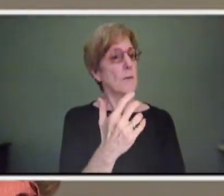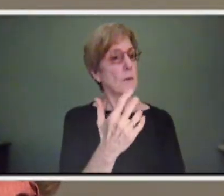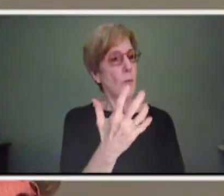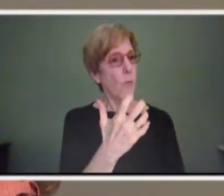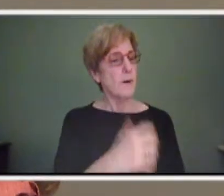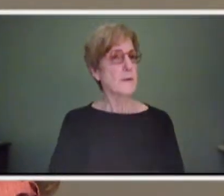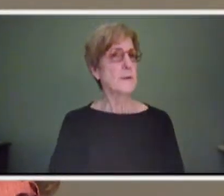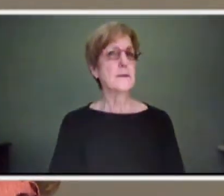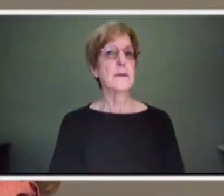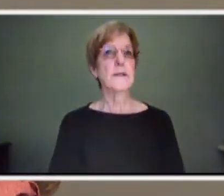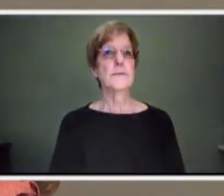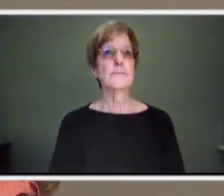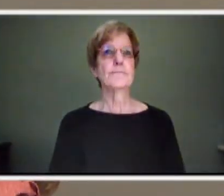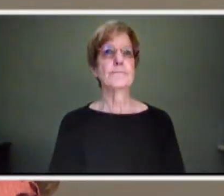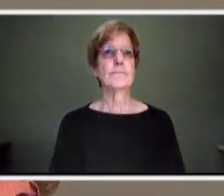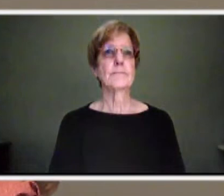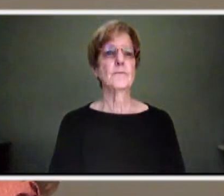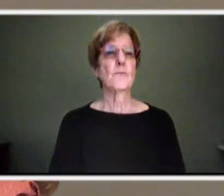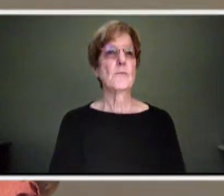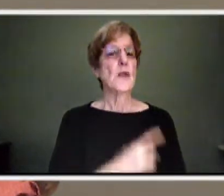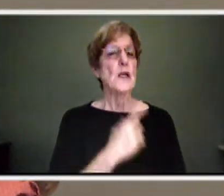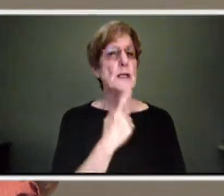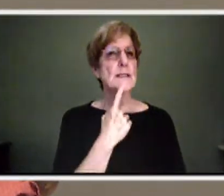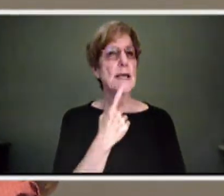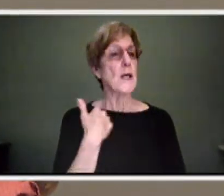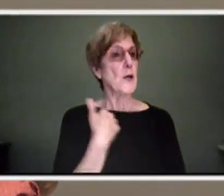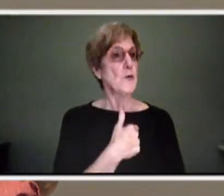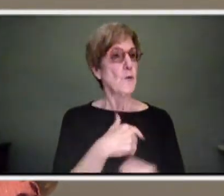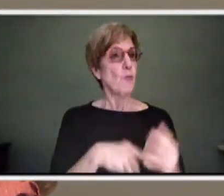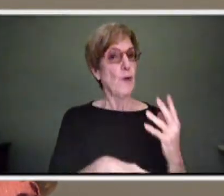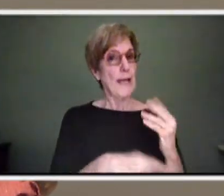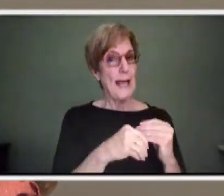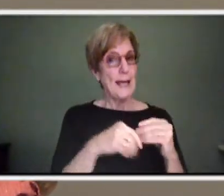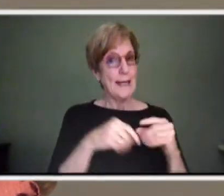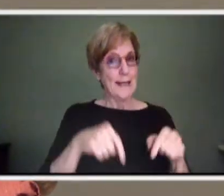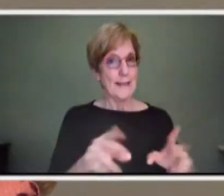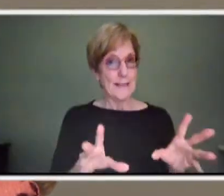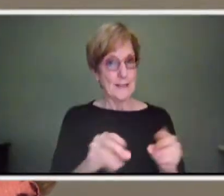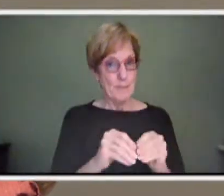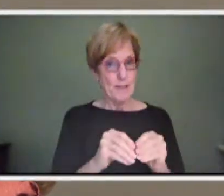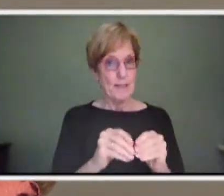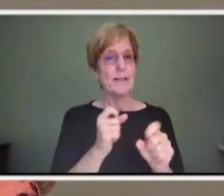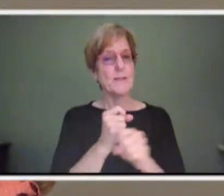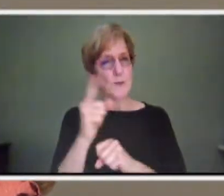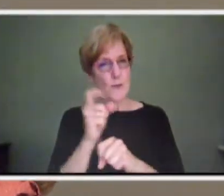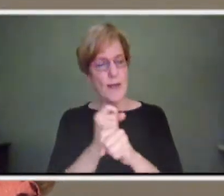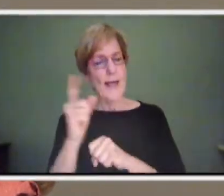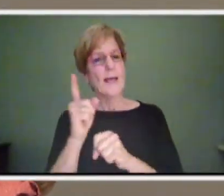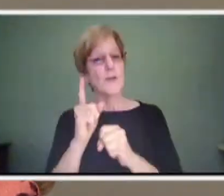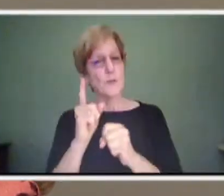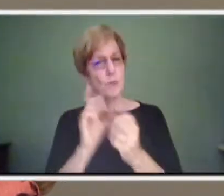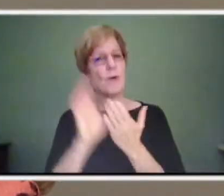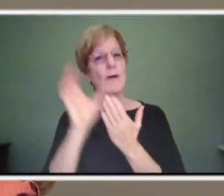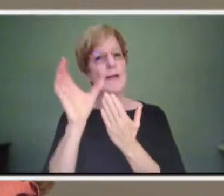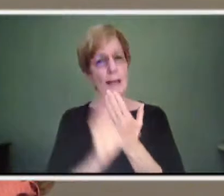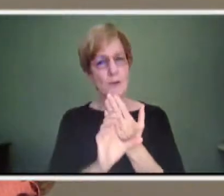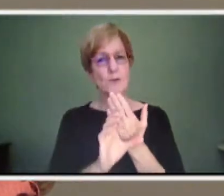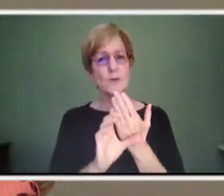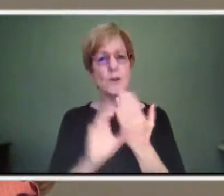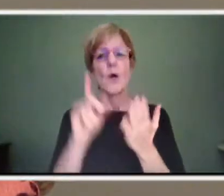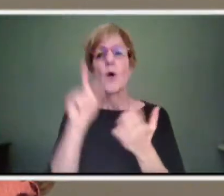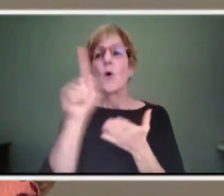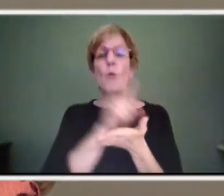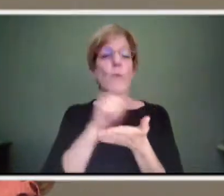addition state that we added this meeting to our annual calendar the week before